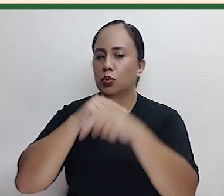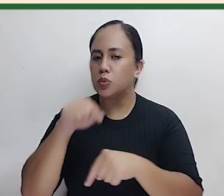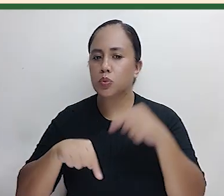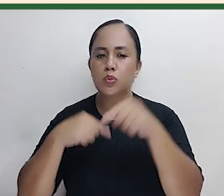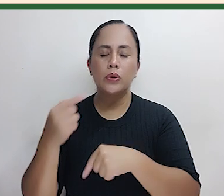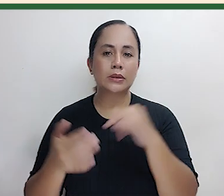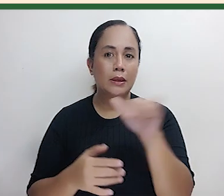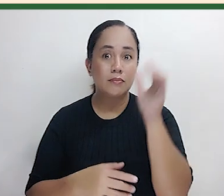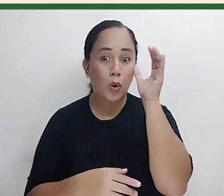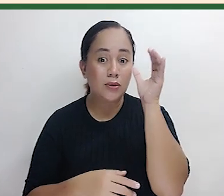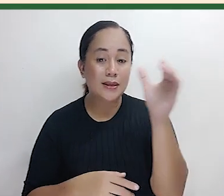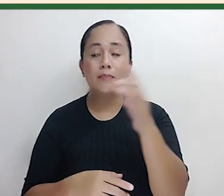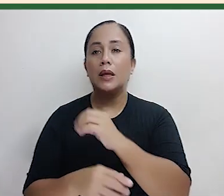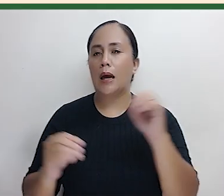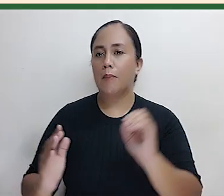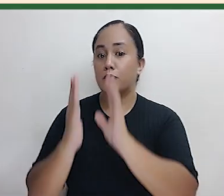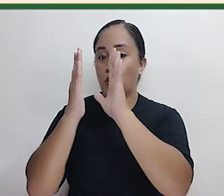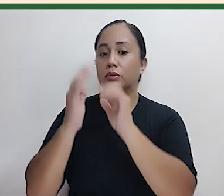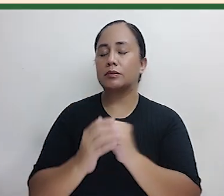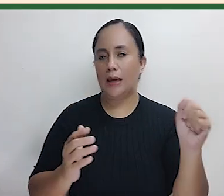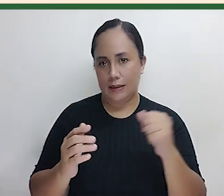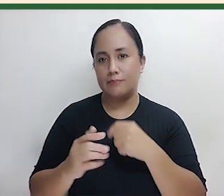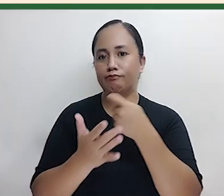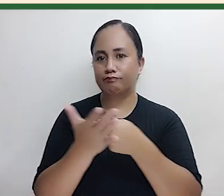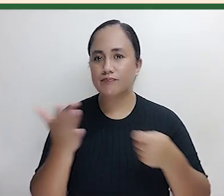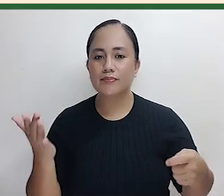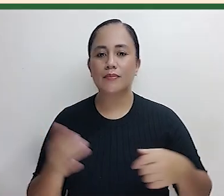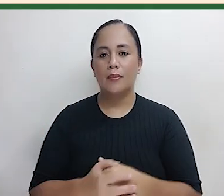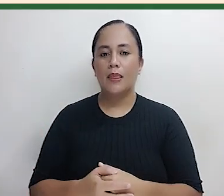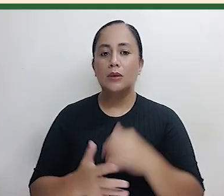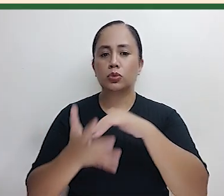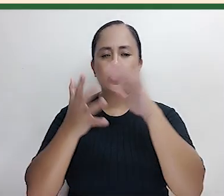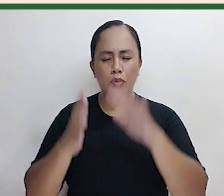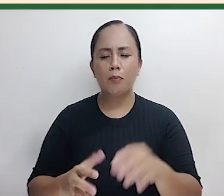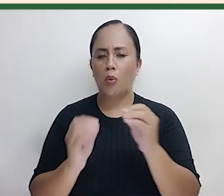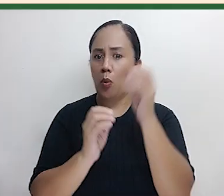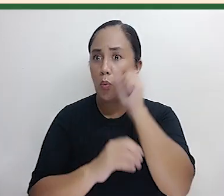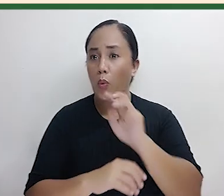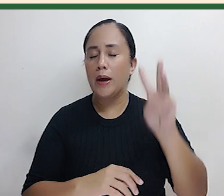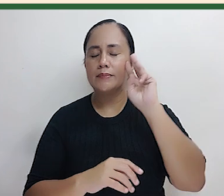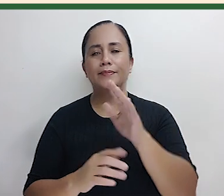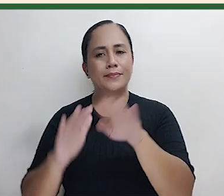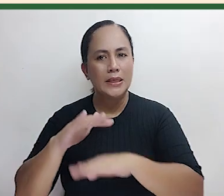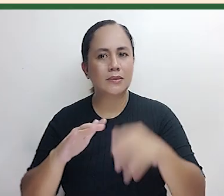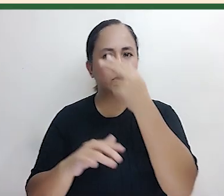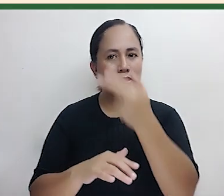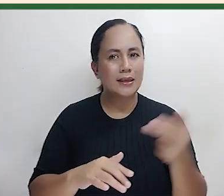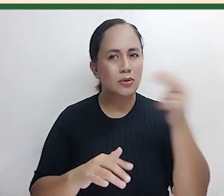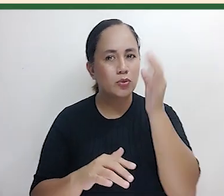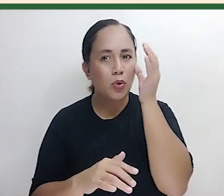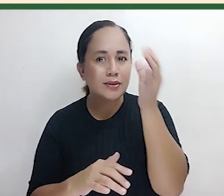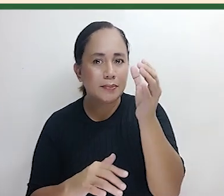of intersectionality as a concept, approach, and tool. Learners are more aware of